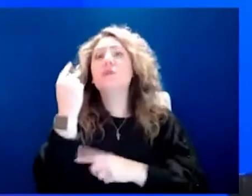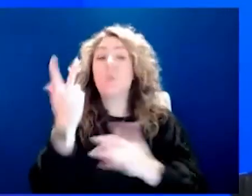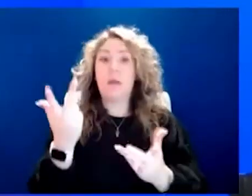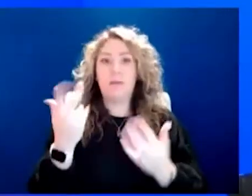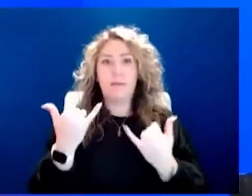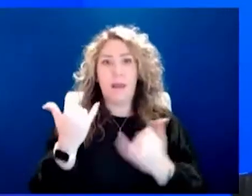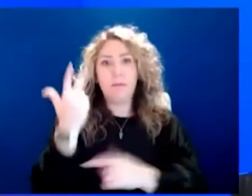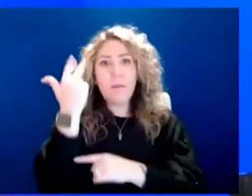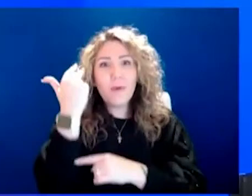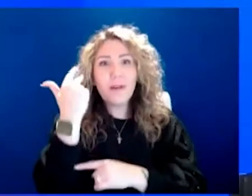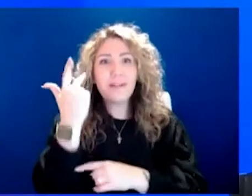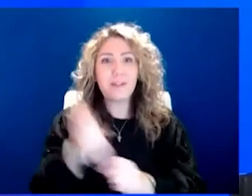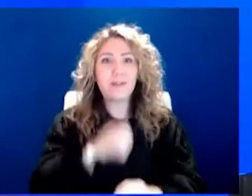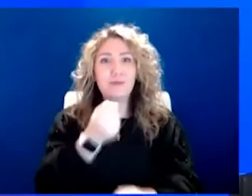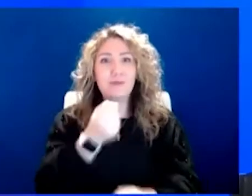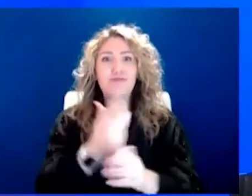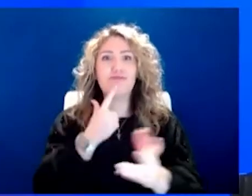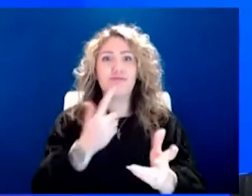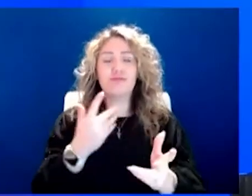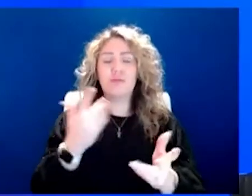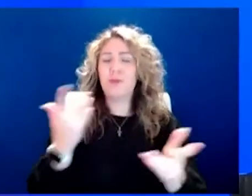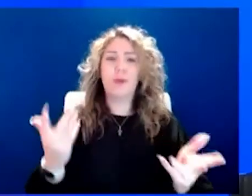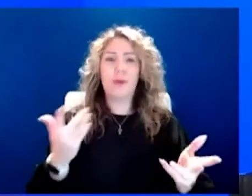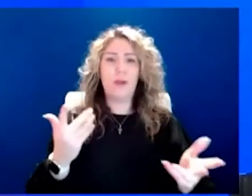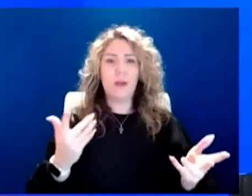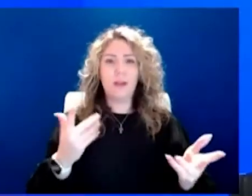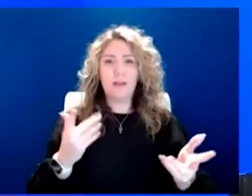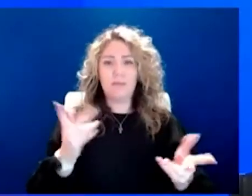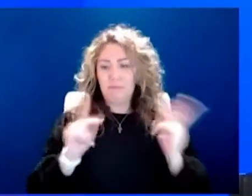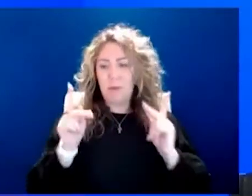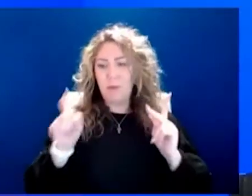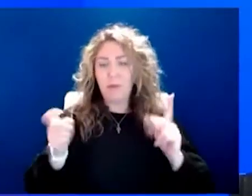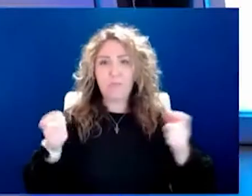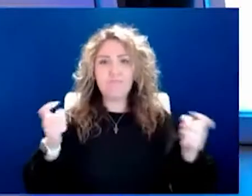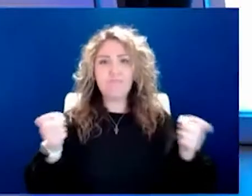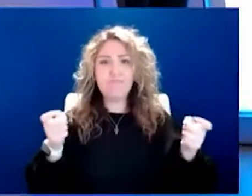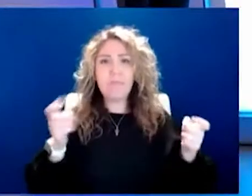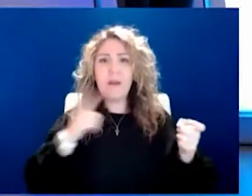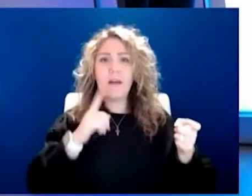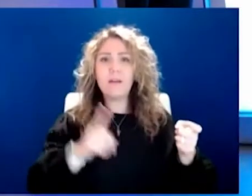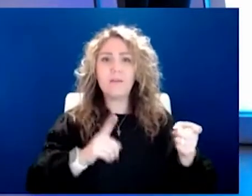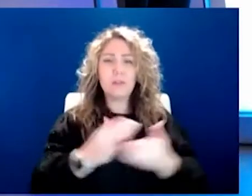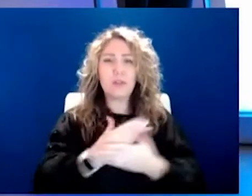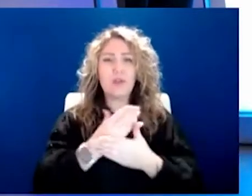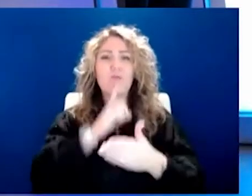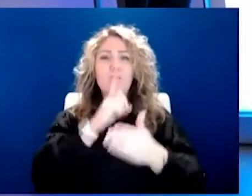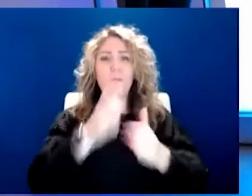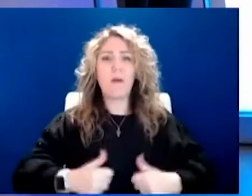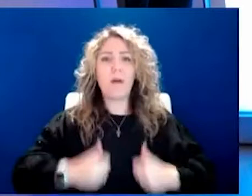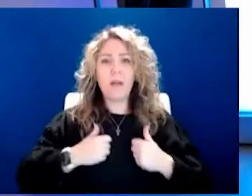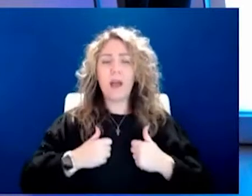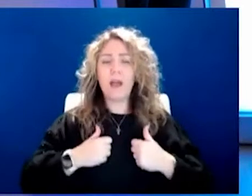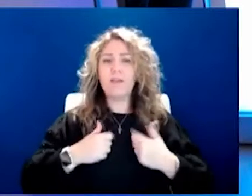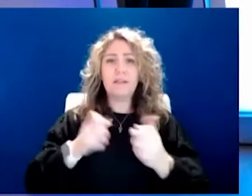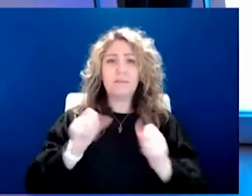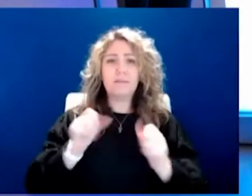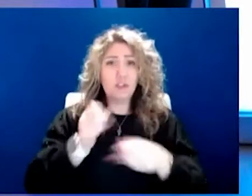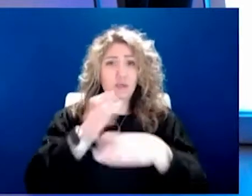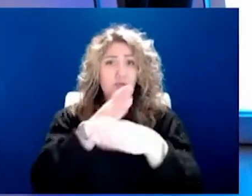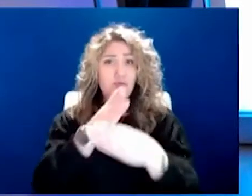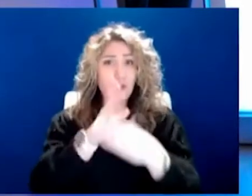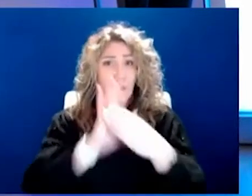talking about this, and so it is something that people have had to adjust to, the new reality. Share some stories. We mentioned you've mentioned a